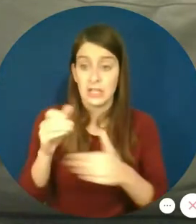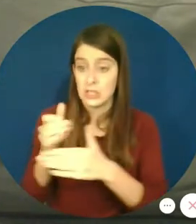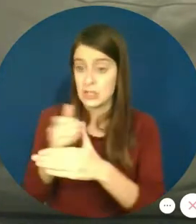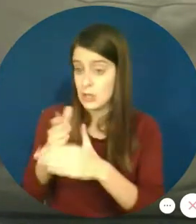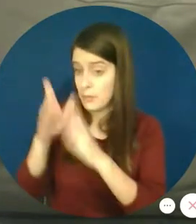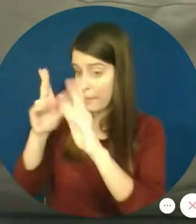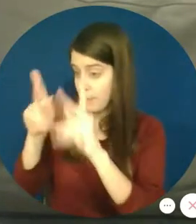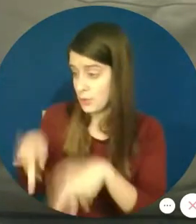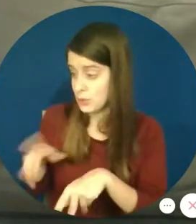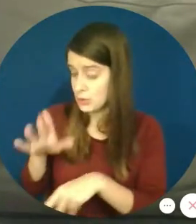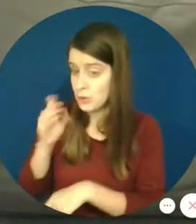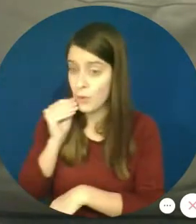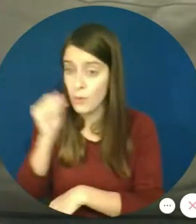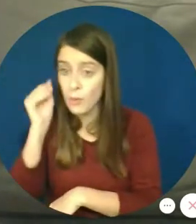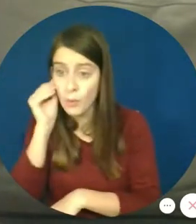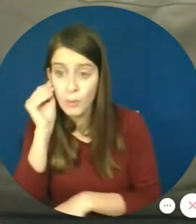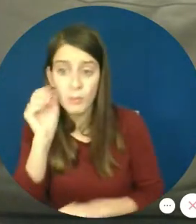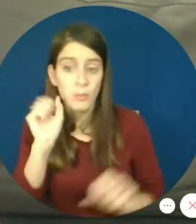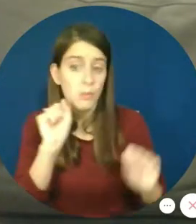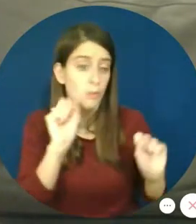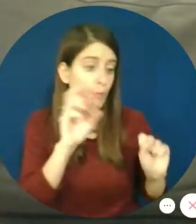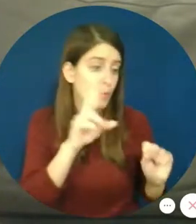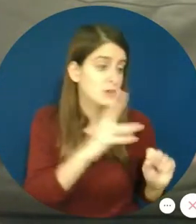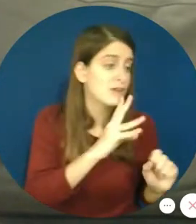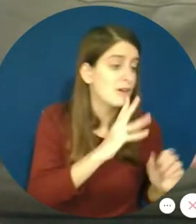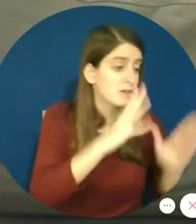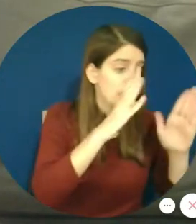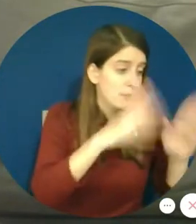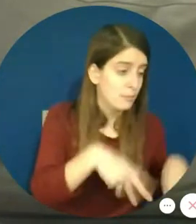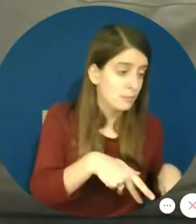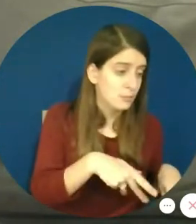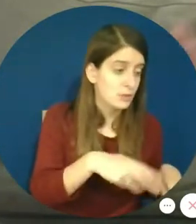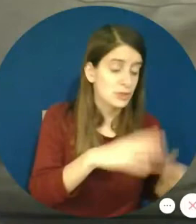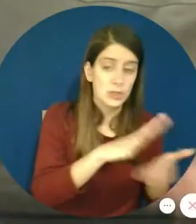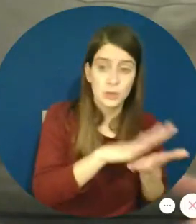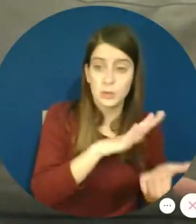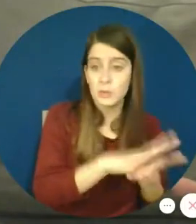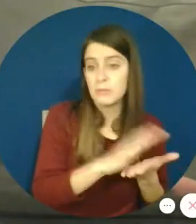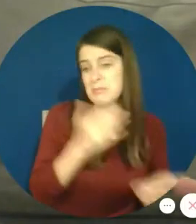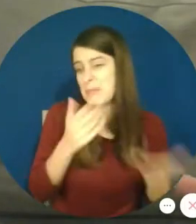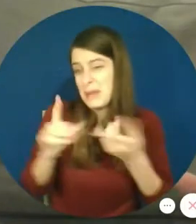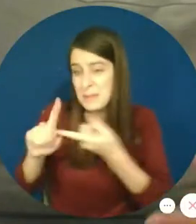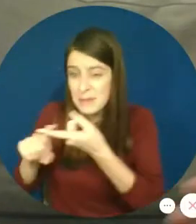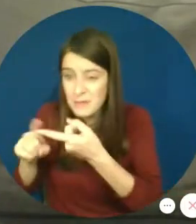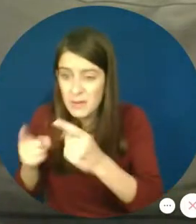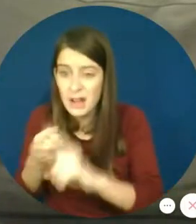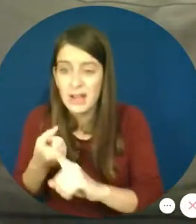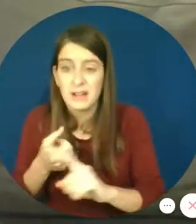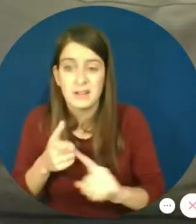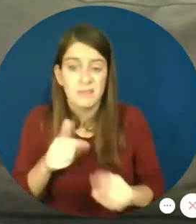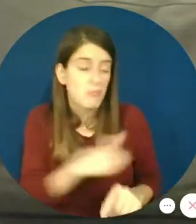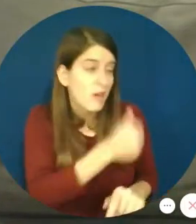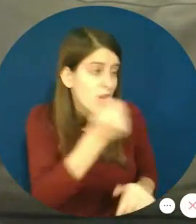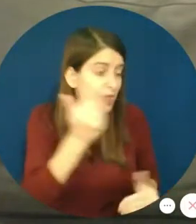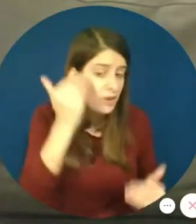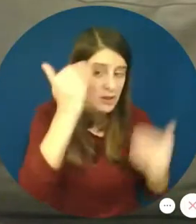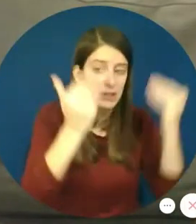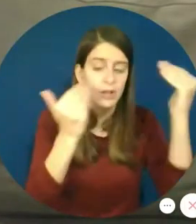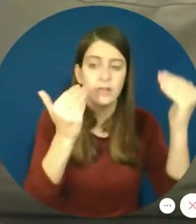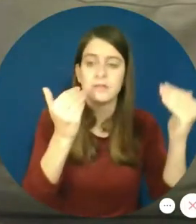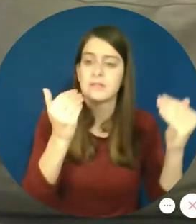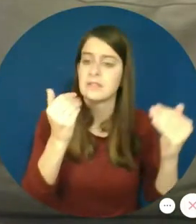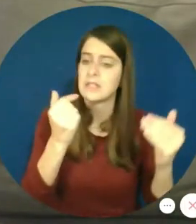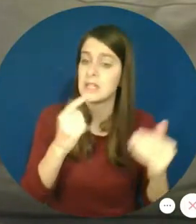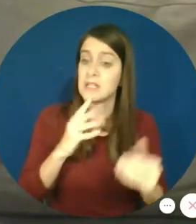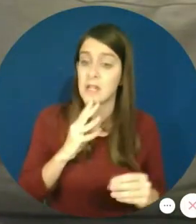home or someone at school, whether it's a friend or a trusted adult. Being able to talk about our thoughts